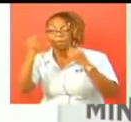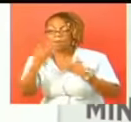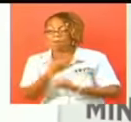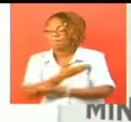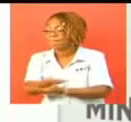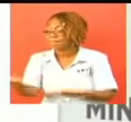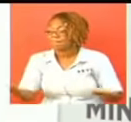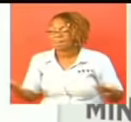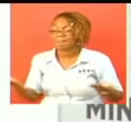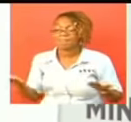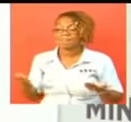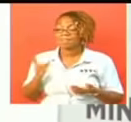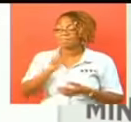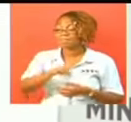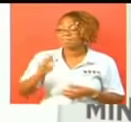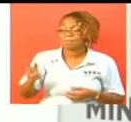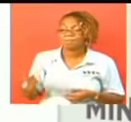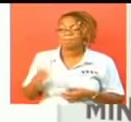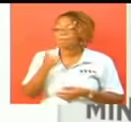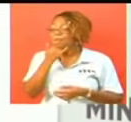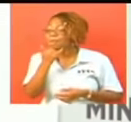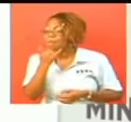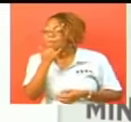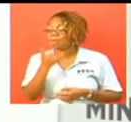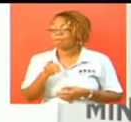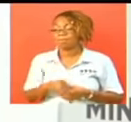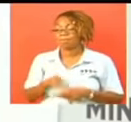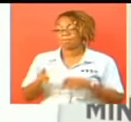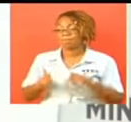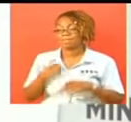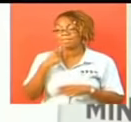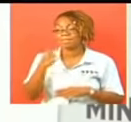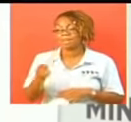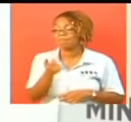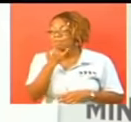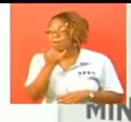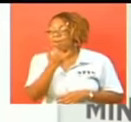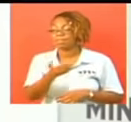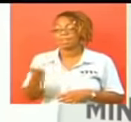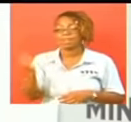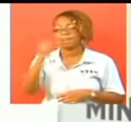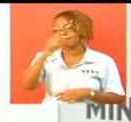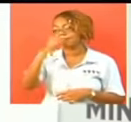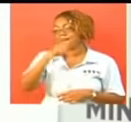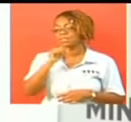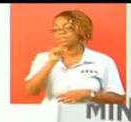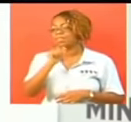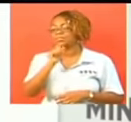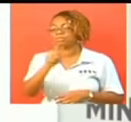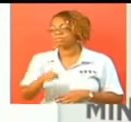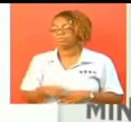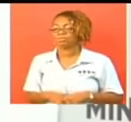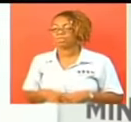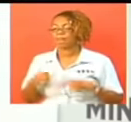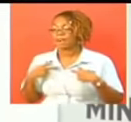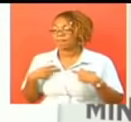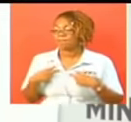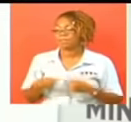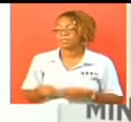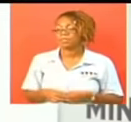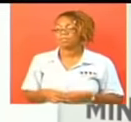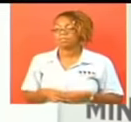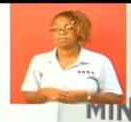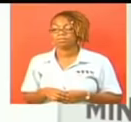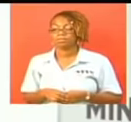We have seen in some fertility centers that they have had some studies that are showing that the semen analysis, the